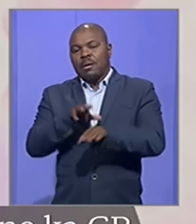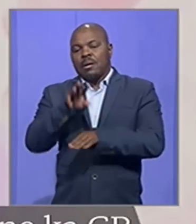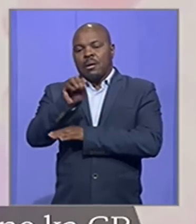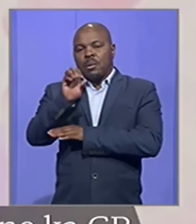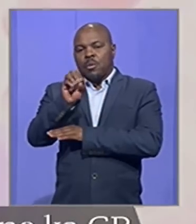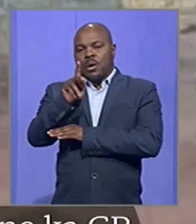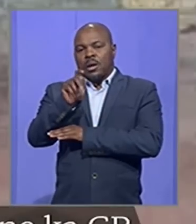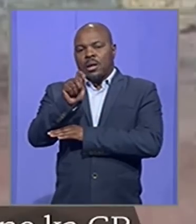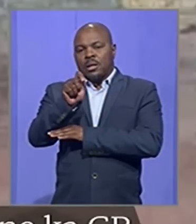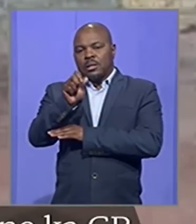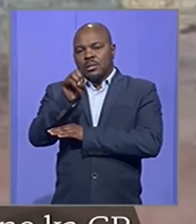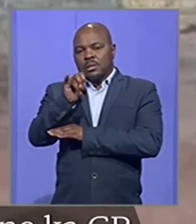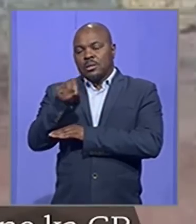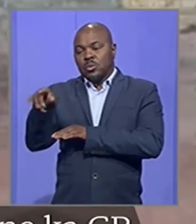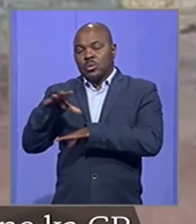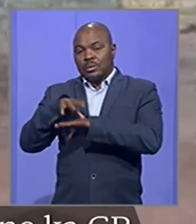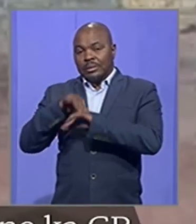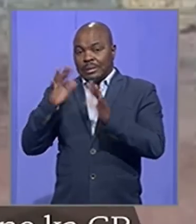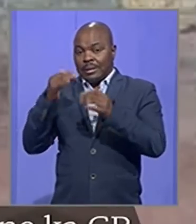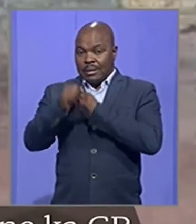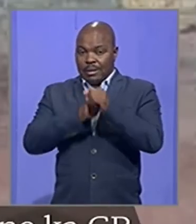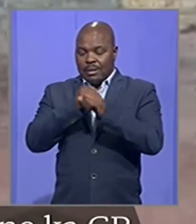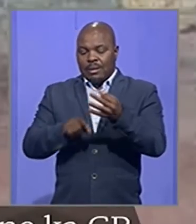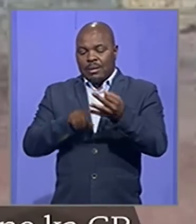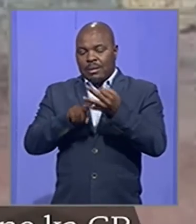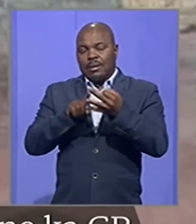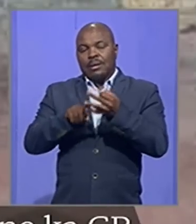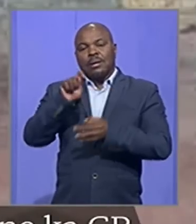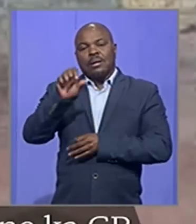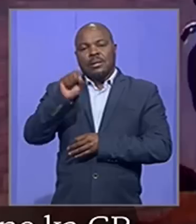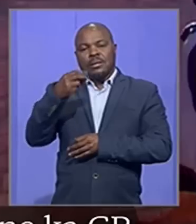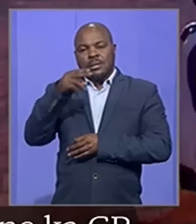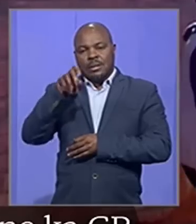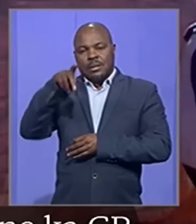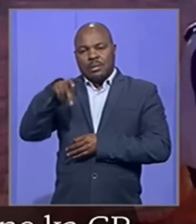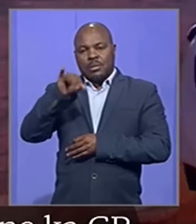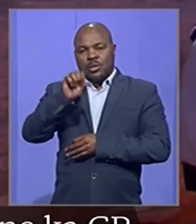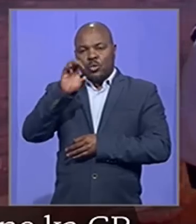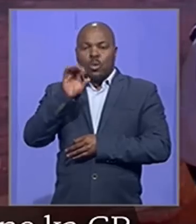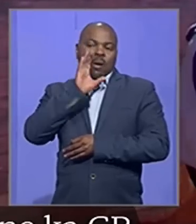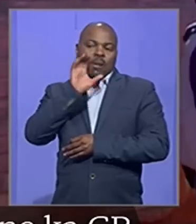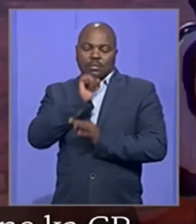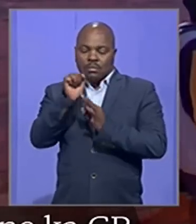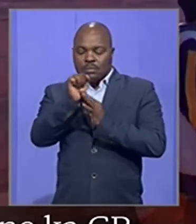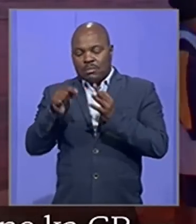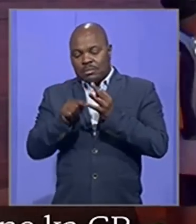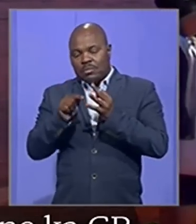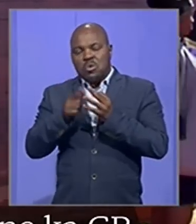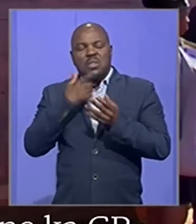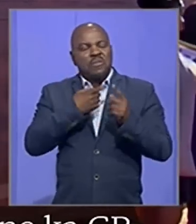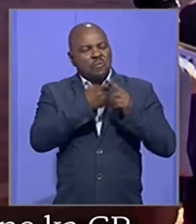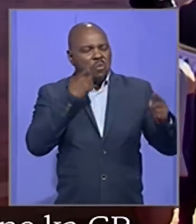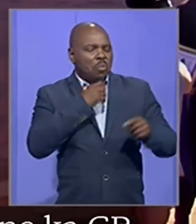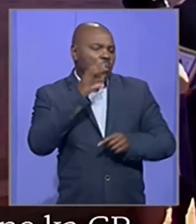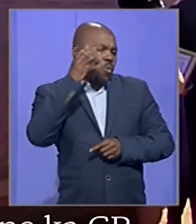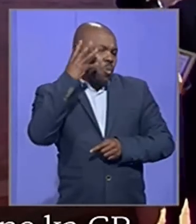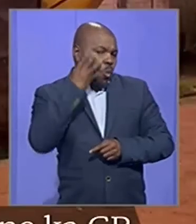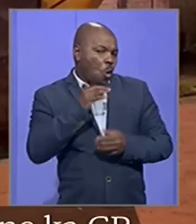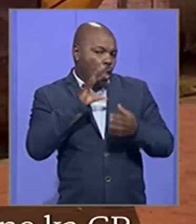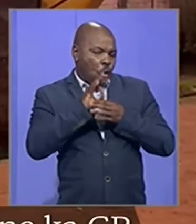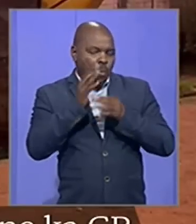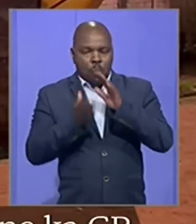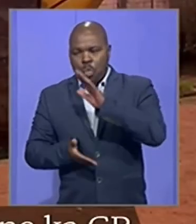le 10 le Tshepiso Tsotetsi yo e leng tsala bone ba tlogile ka Mantaga mono legaeng la nkoko wa bone go ya